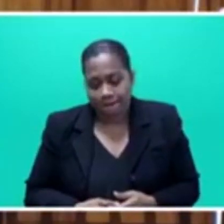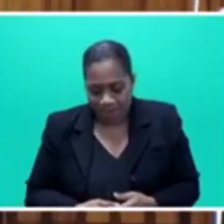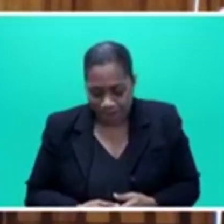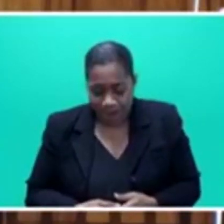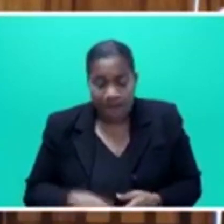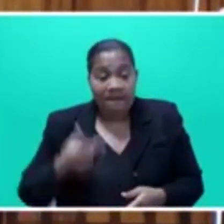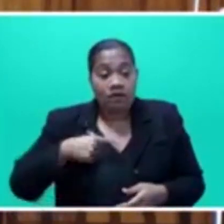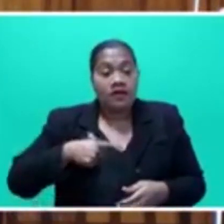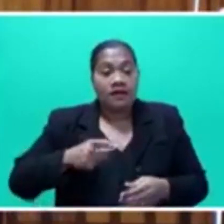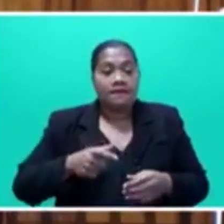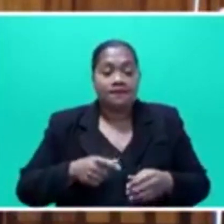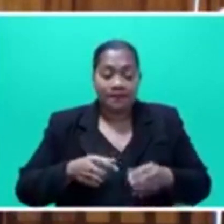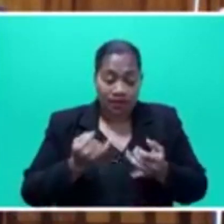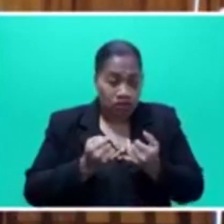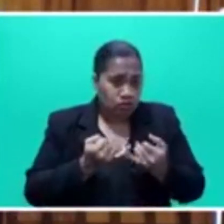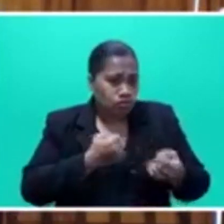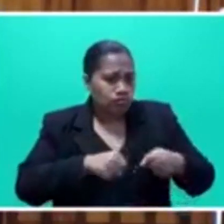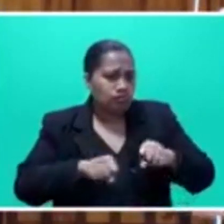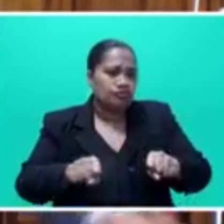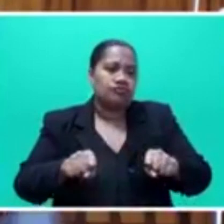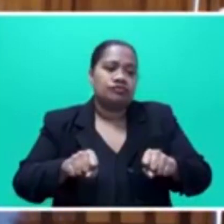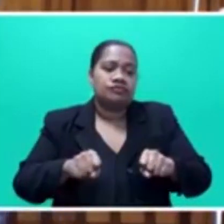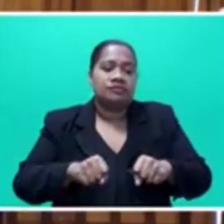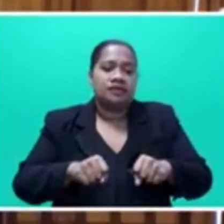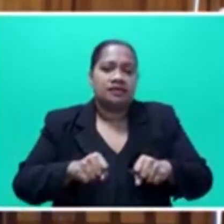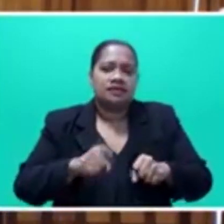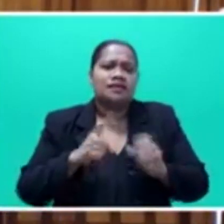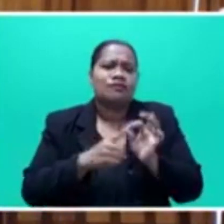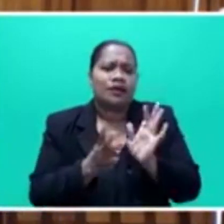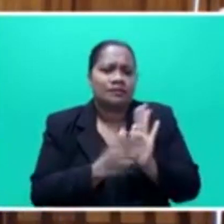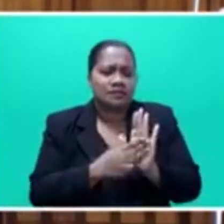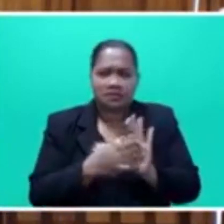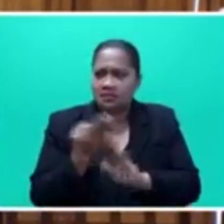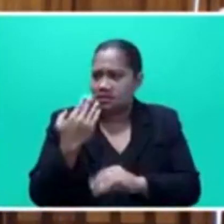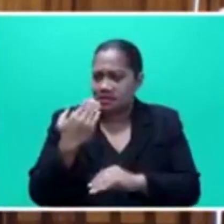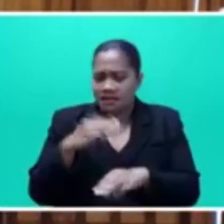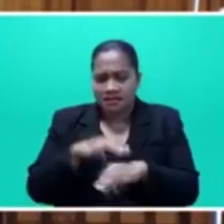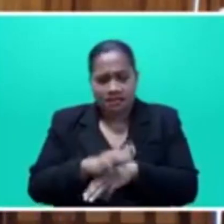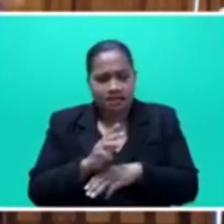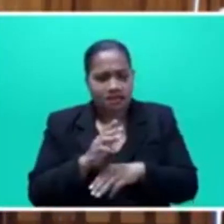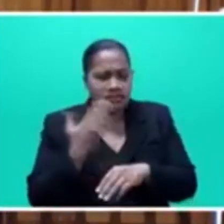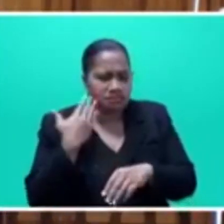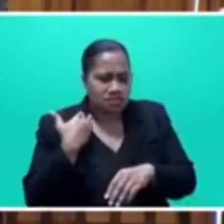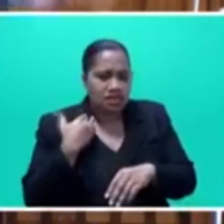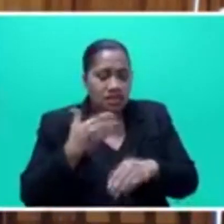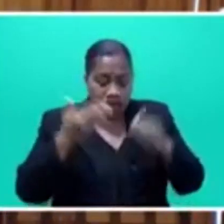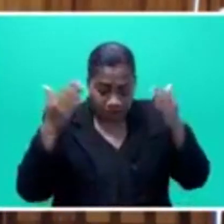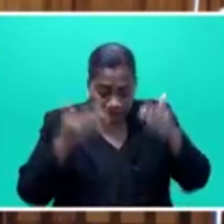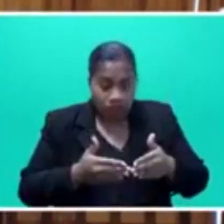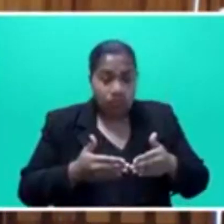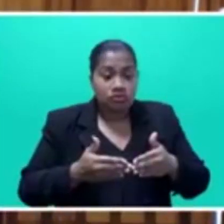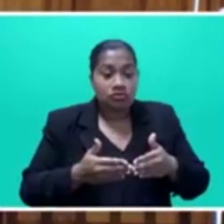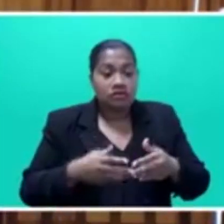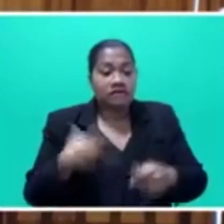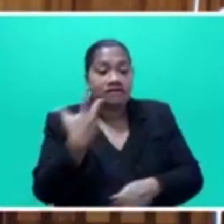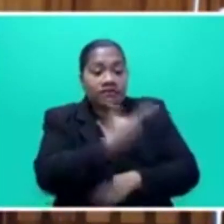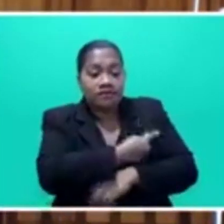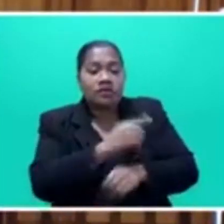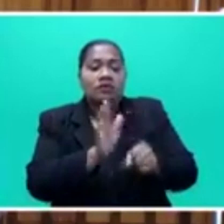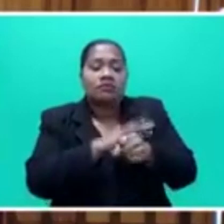strategy, as the Prime Minister announced months ago, the focus on vaccination was to ensure that we open up our